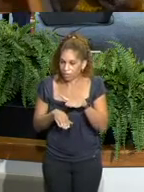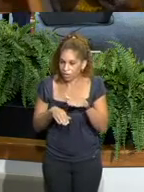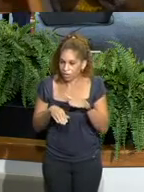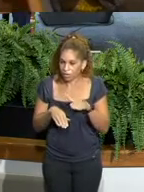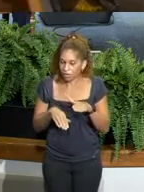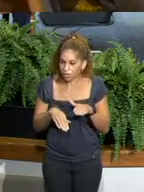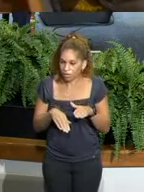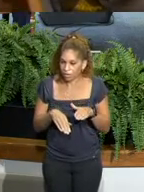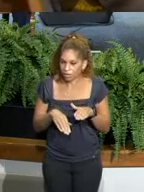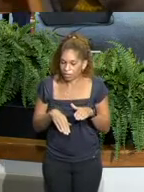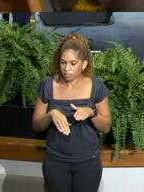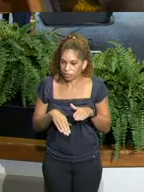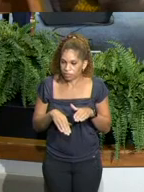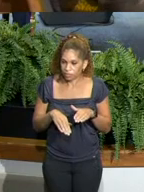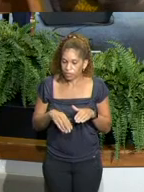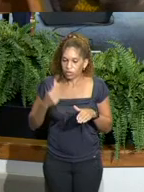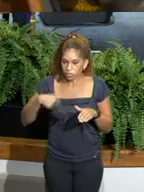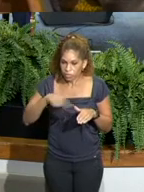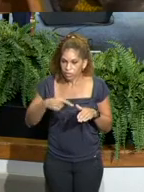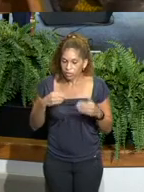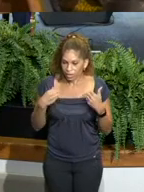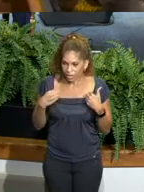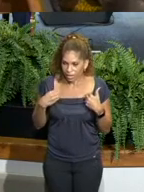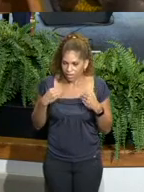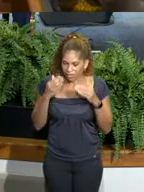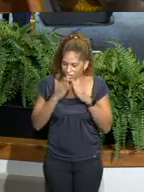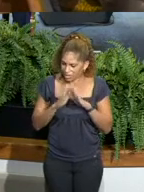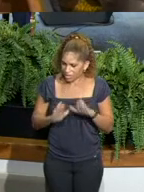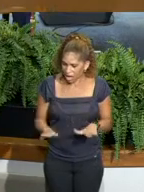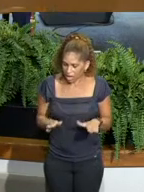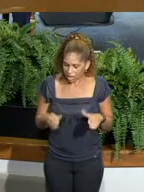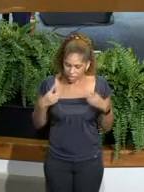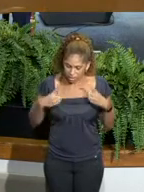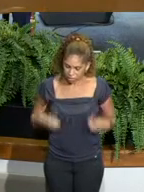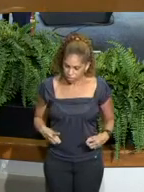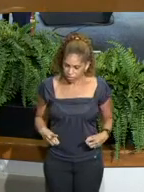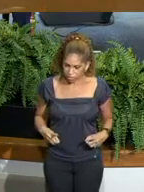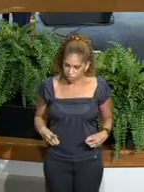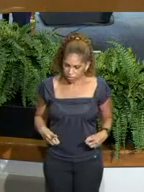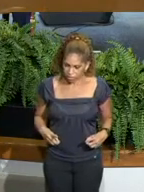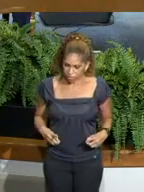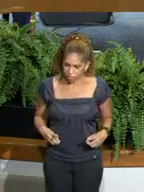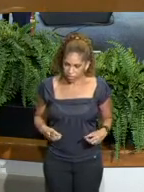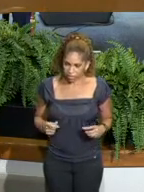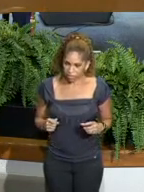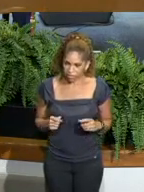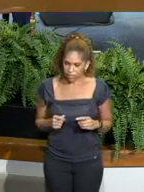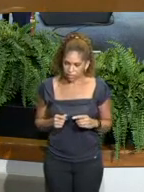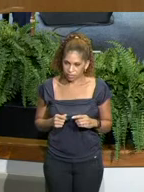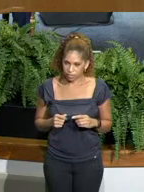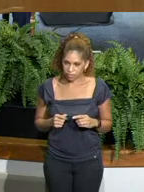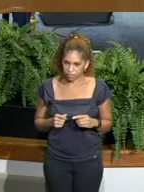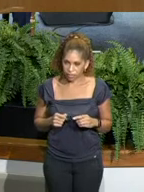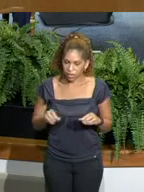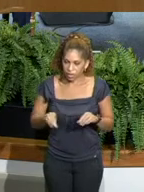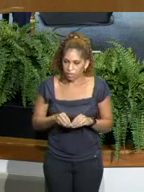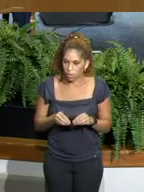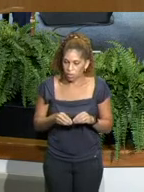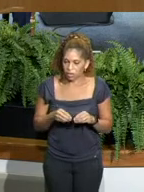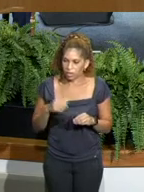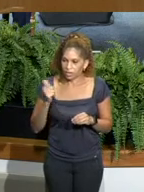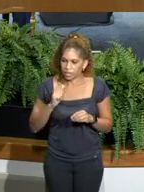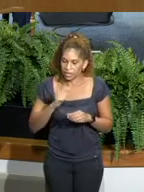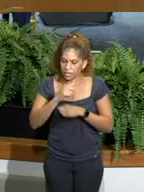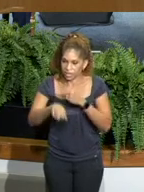The fact of the matter is, Pastor, we've had a silent depression that has caught up with us, one writer says. More than a decade ago,